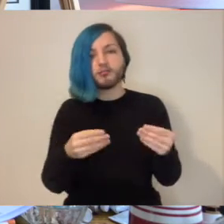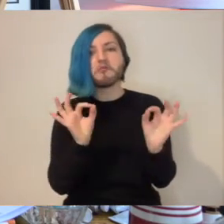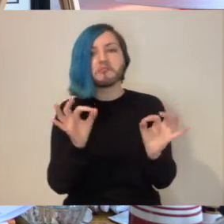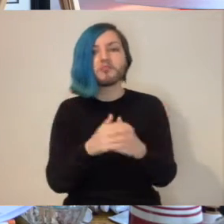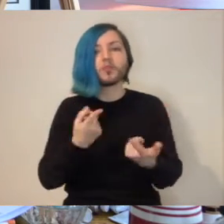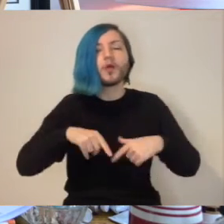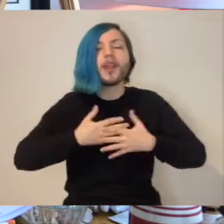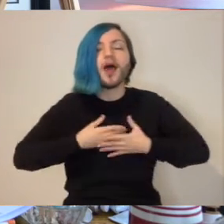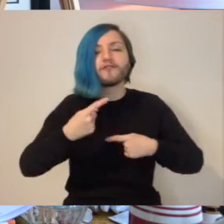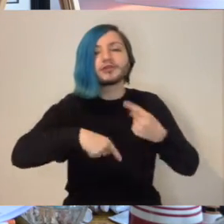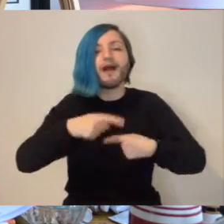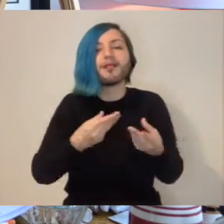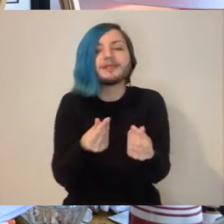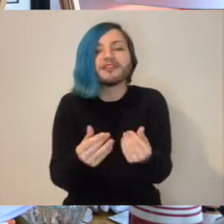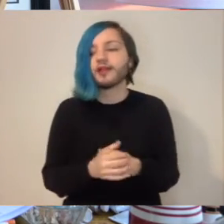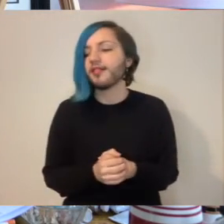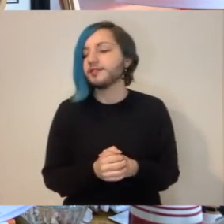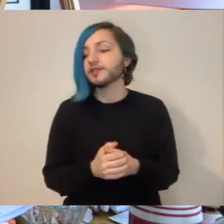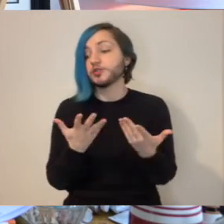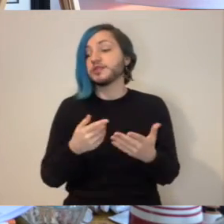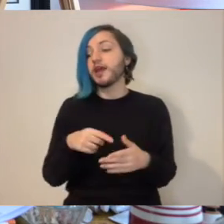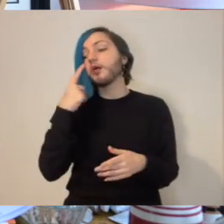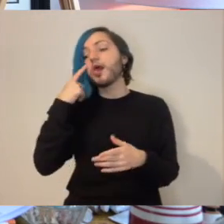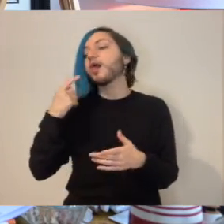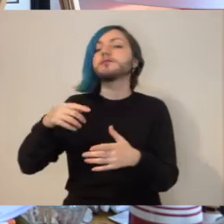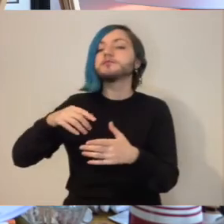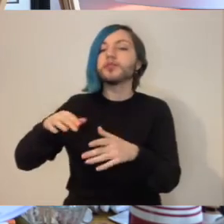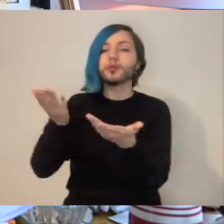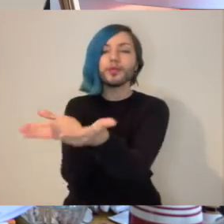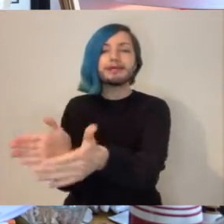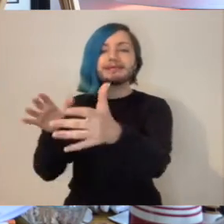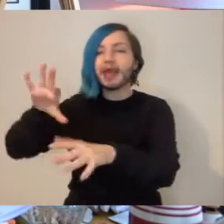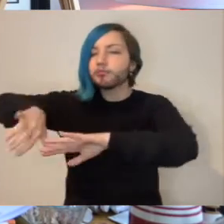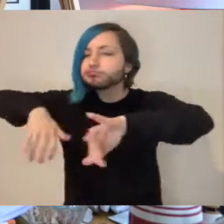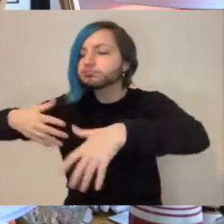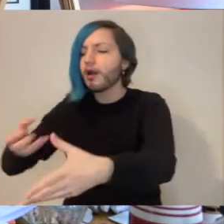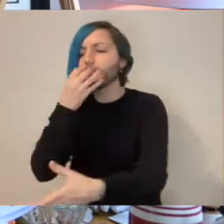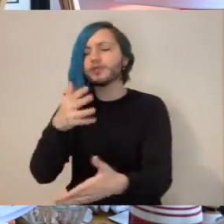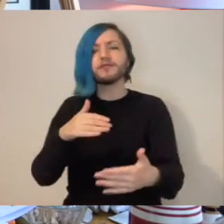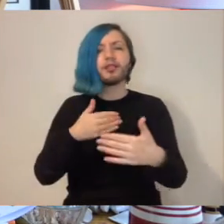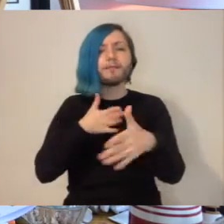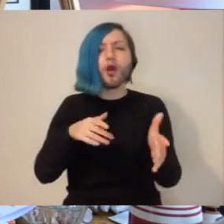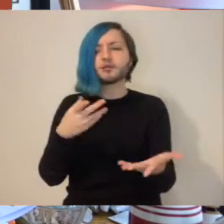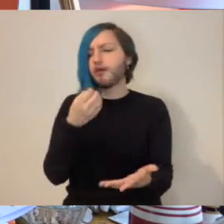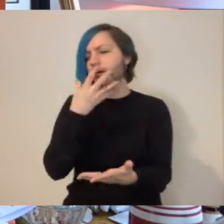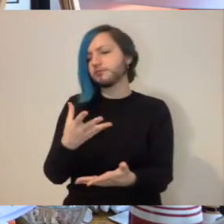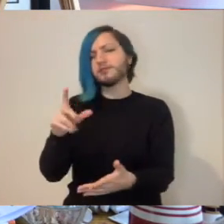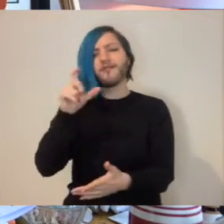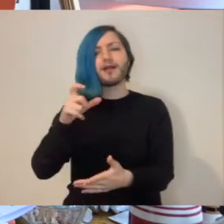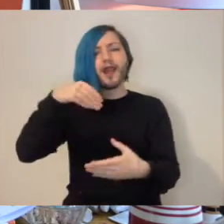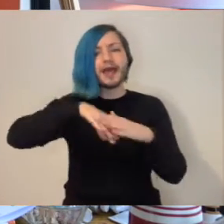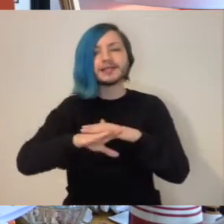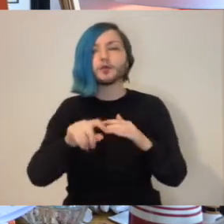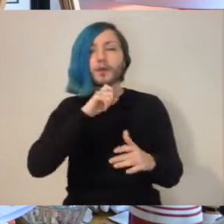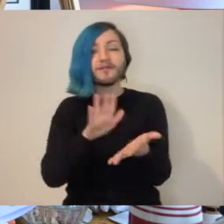but, we love recycled materials. And today I was just down in the skip and I found this gorgeous box, and look in the colour inside.